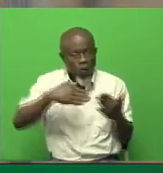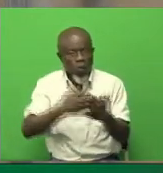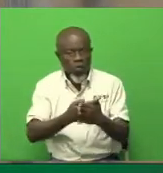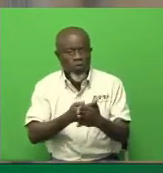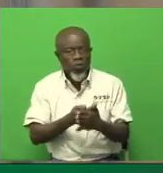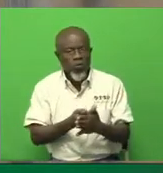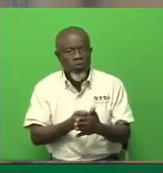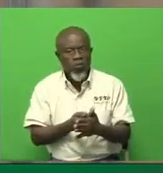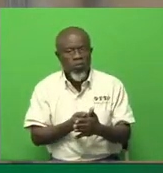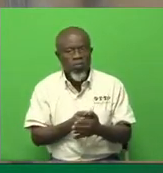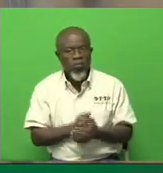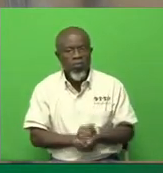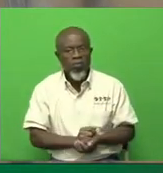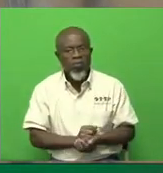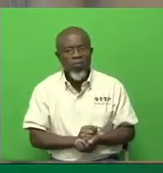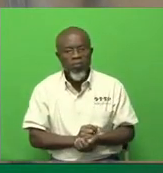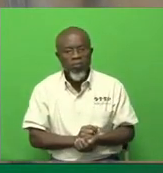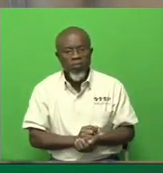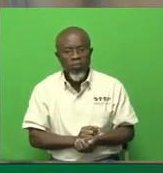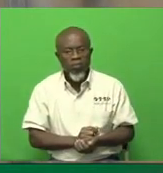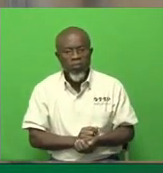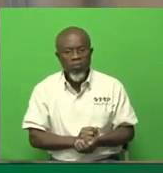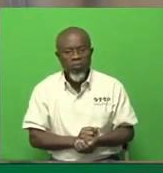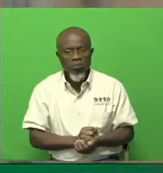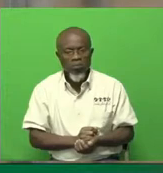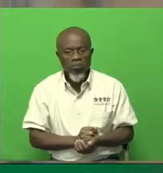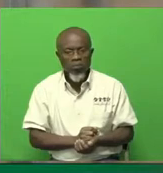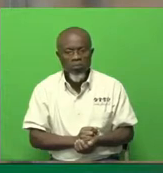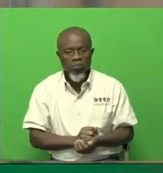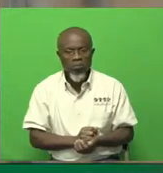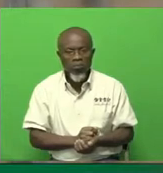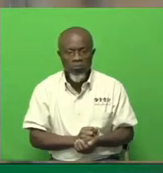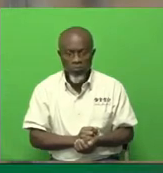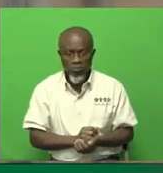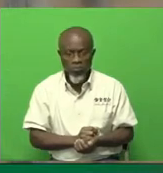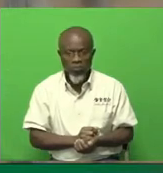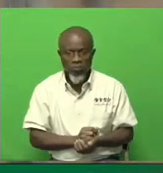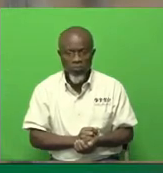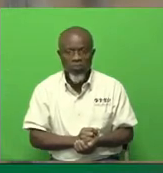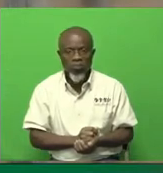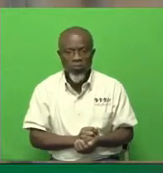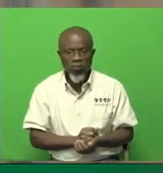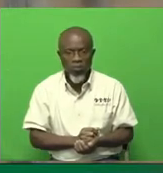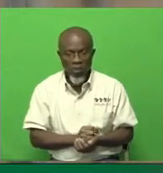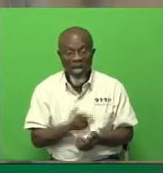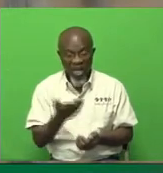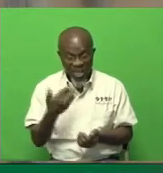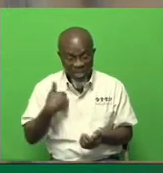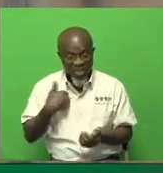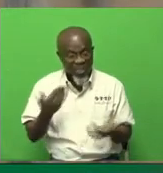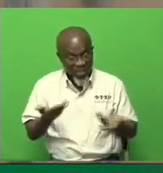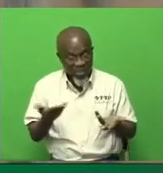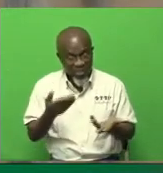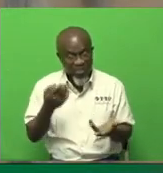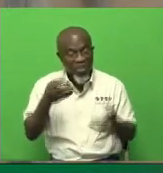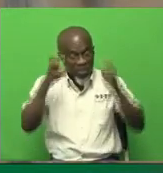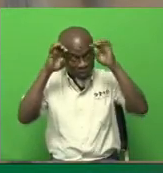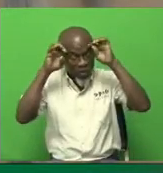like many of my colleagues on both sides of the house Madam speaker that was the one thing available to me education